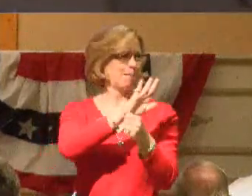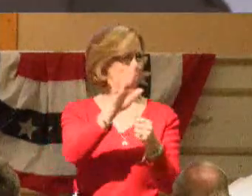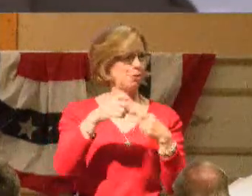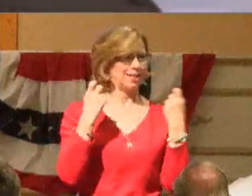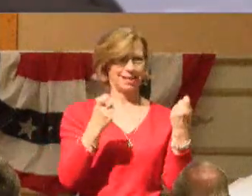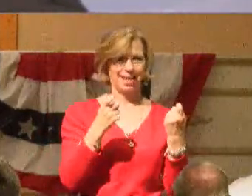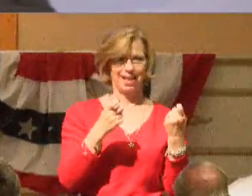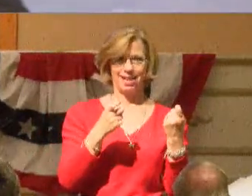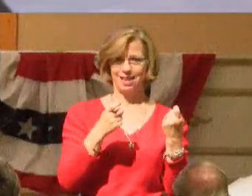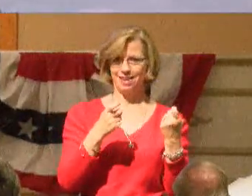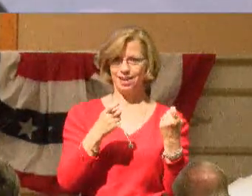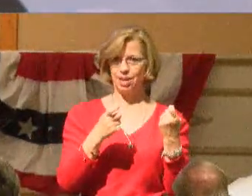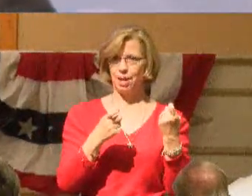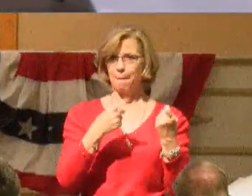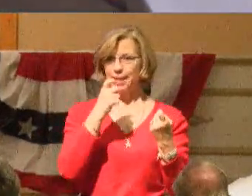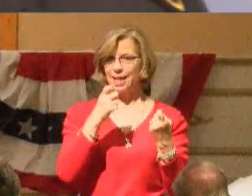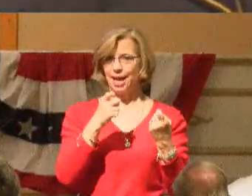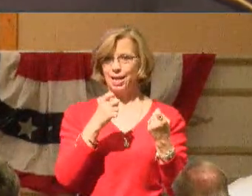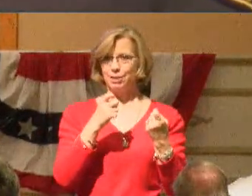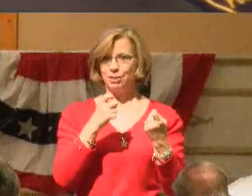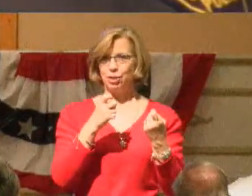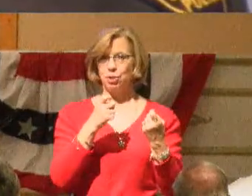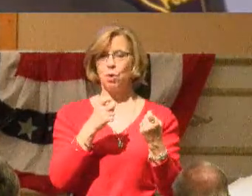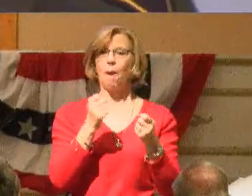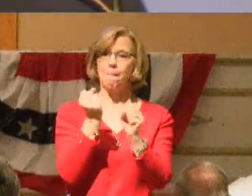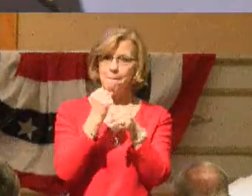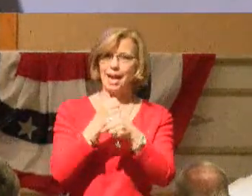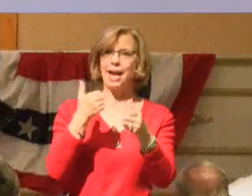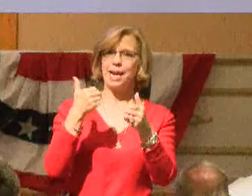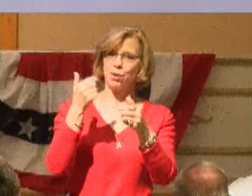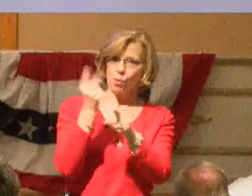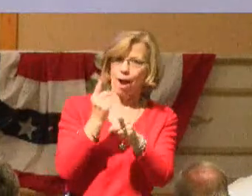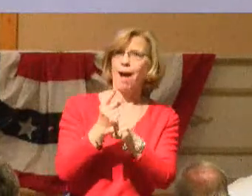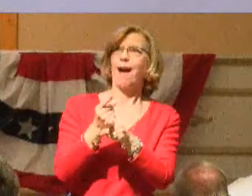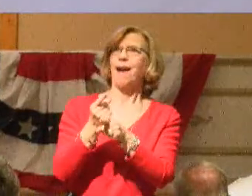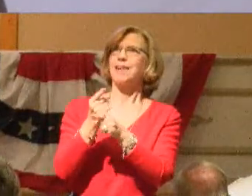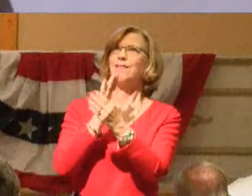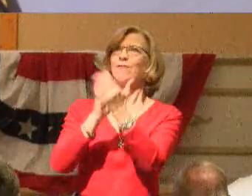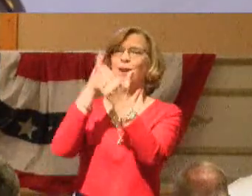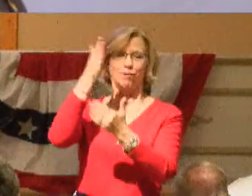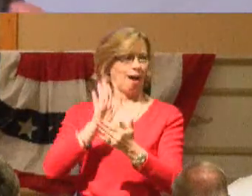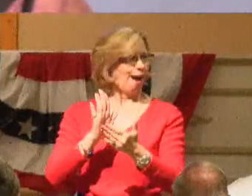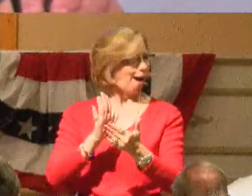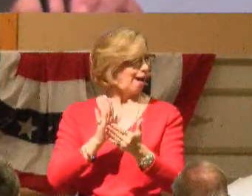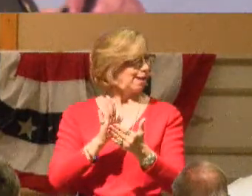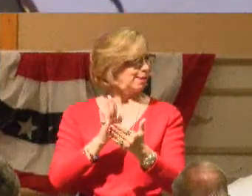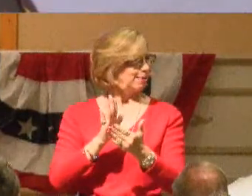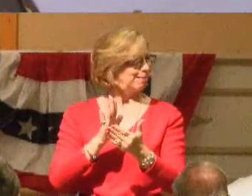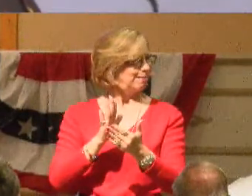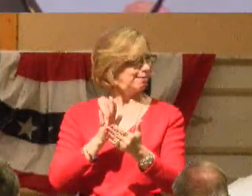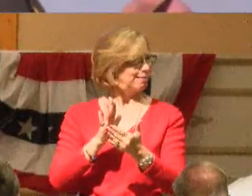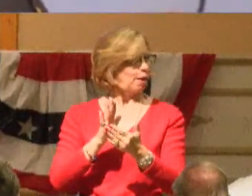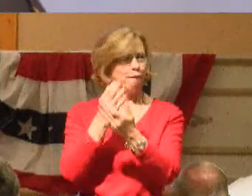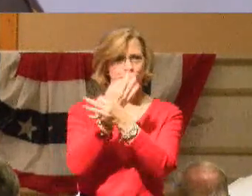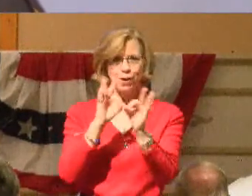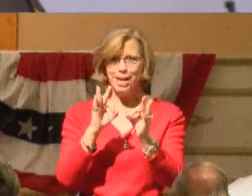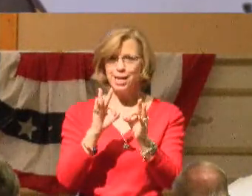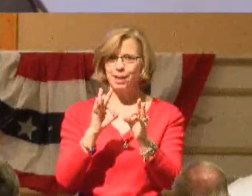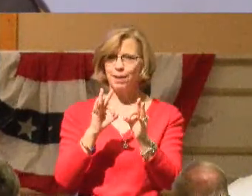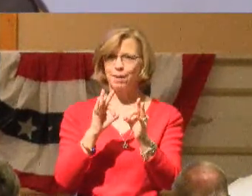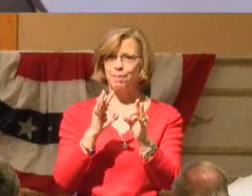They're not there. You're justified just as if you've never sinned. Freedom only comes